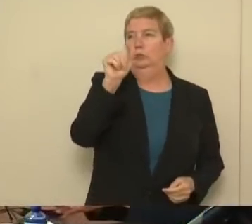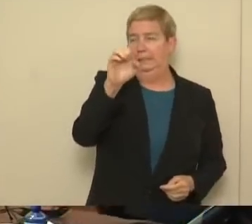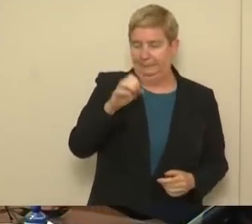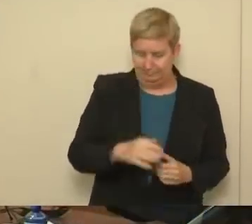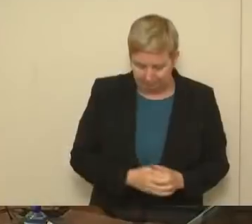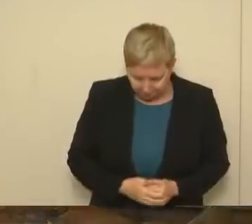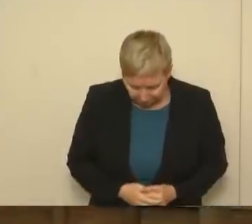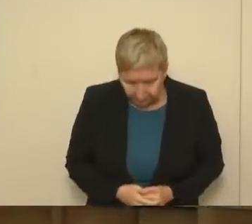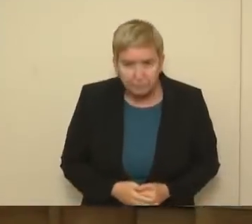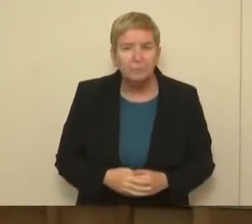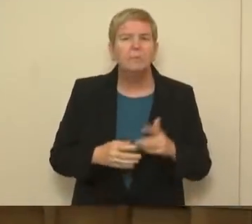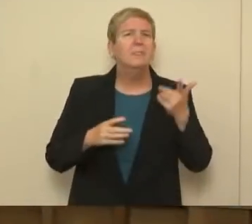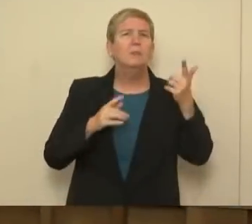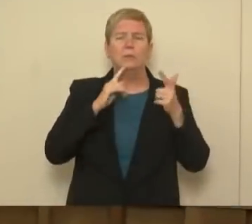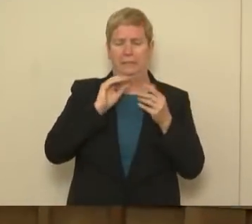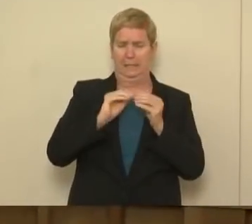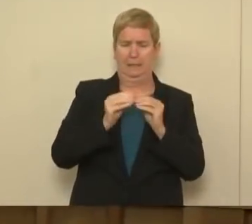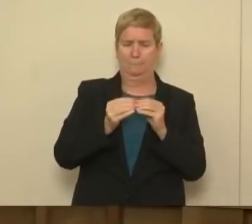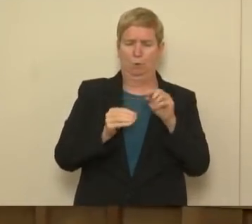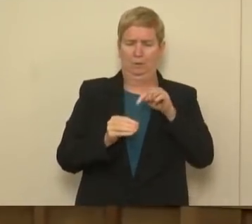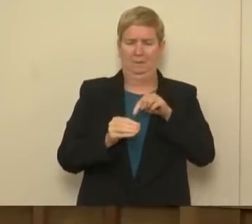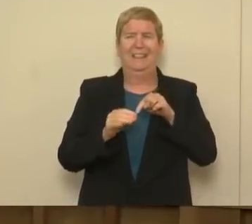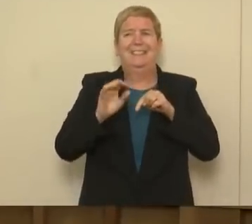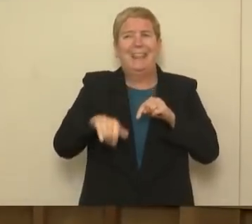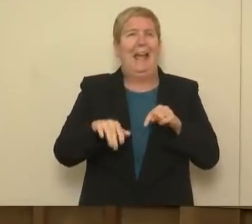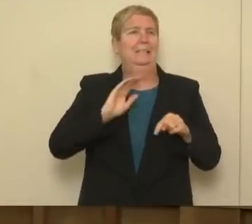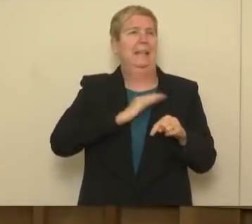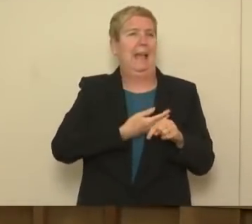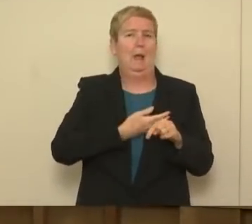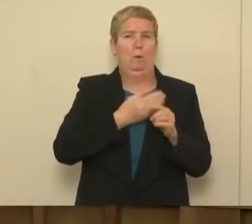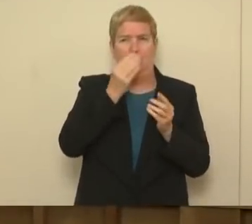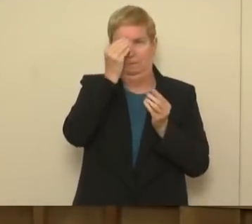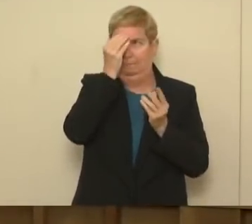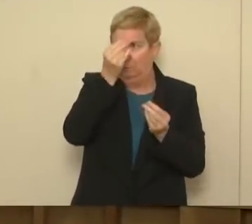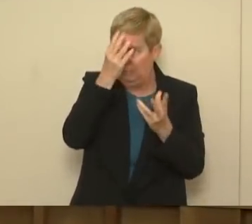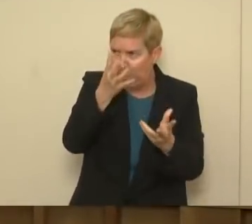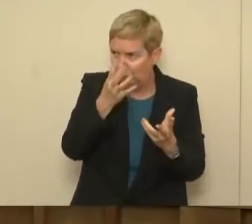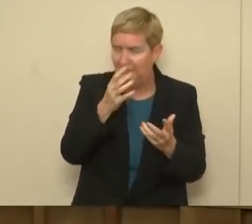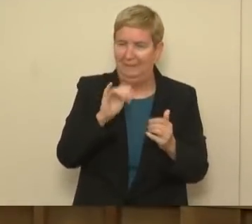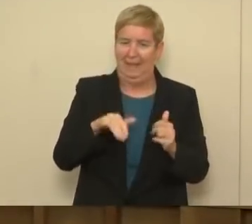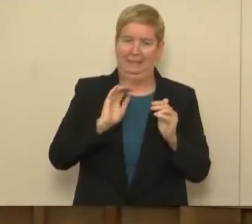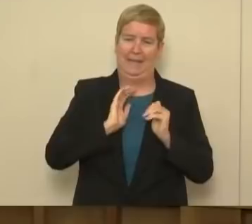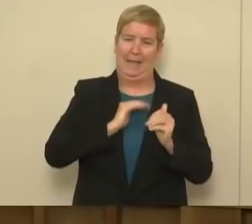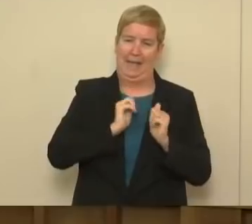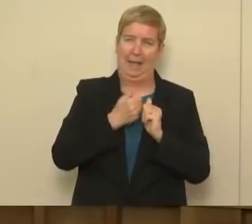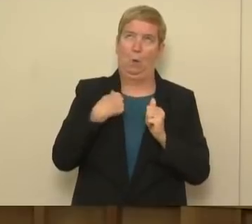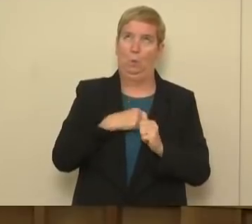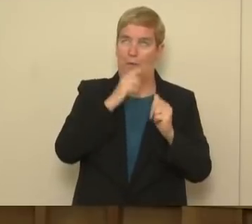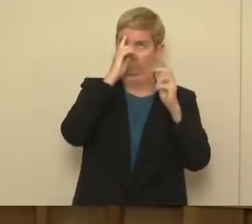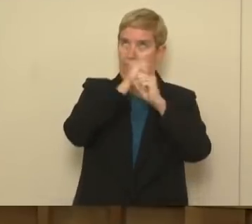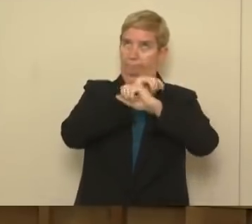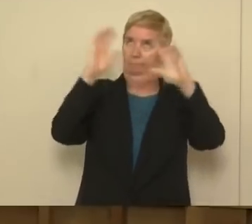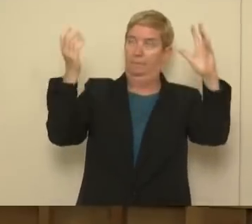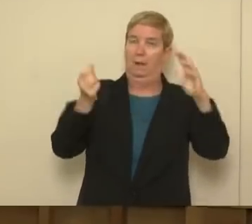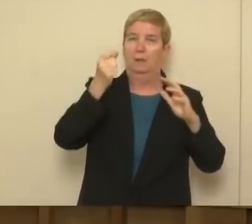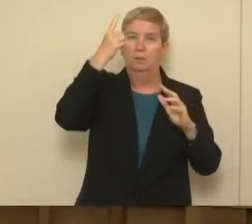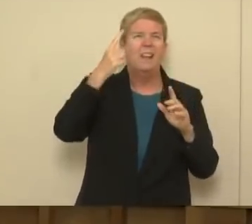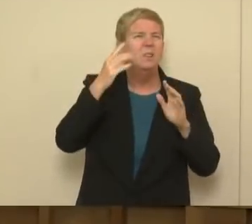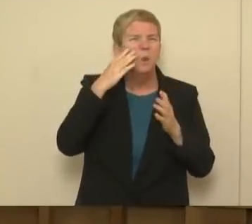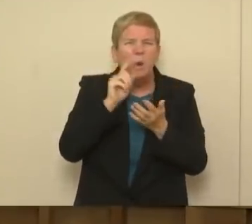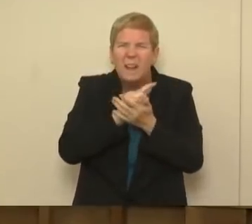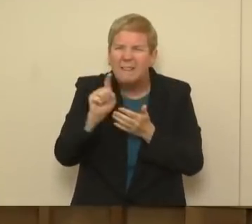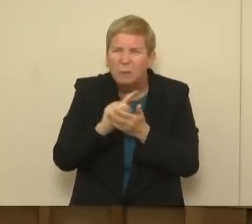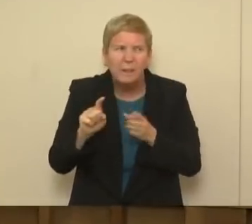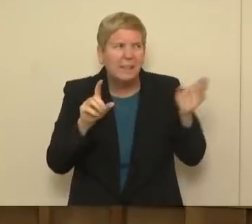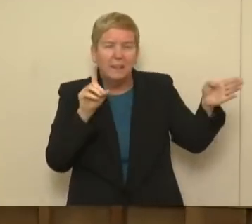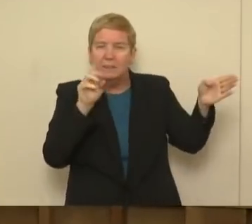The numbers all tell a story, so every week when the Governor and Dr. Scrace describe where we are with respect to the gating